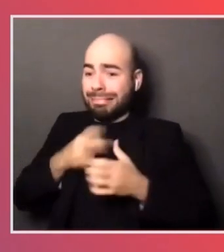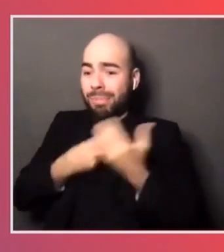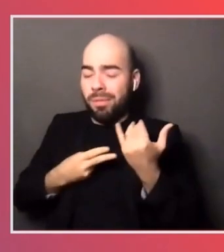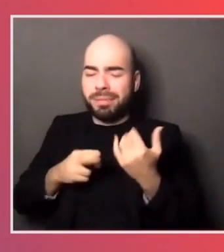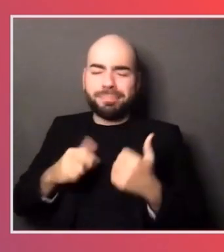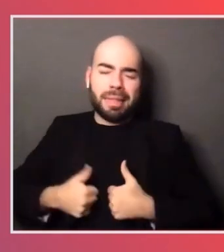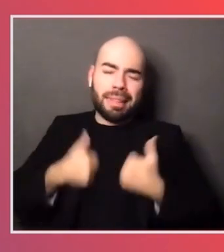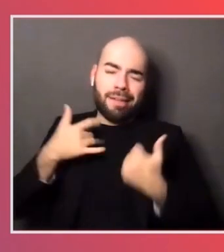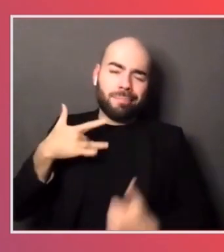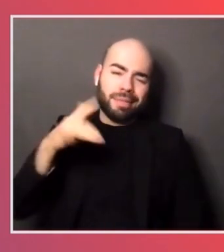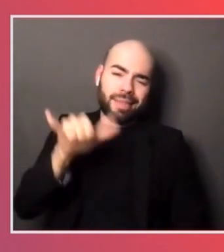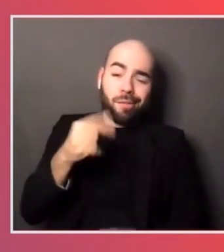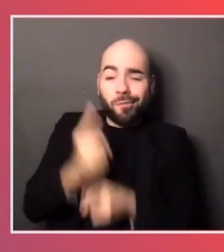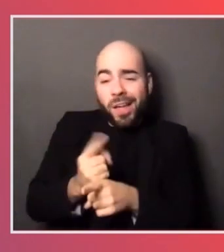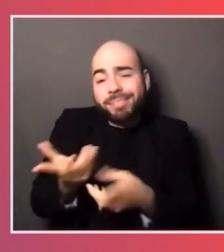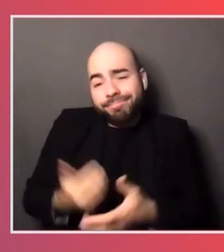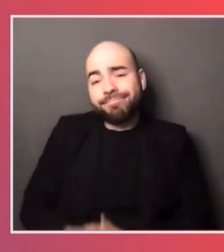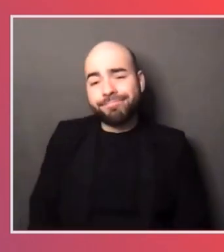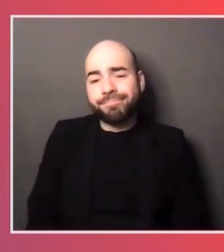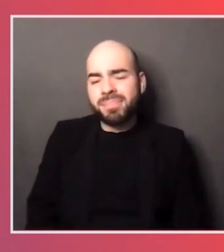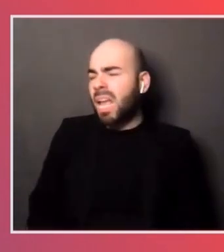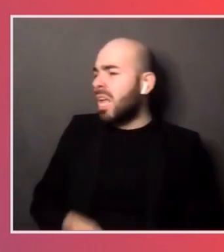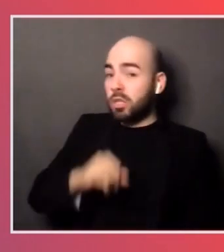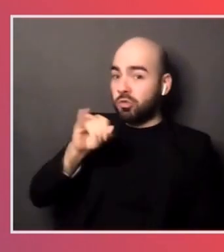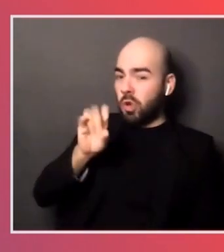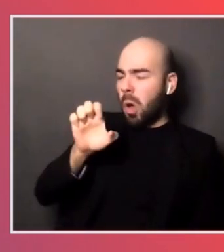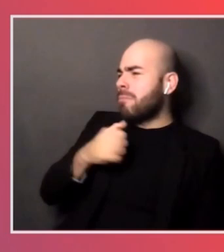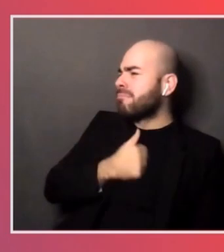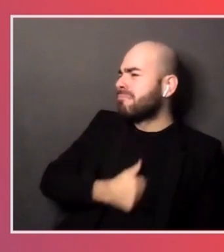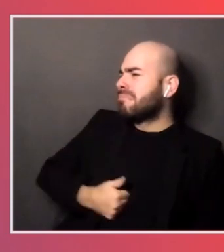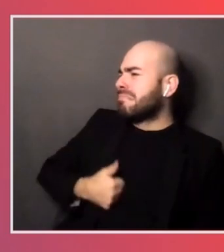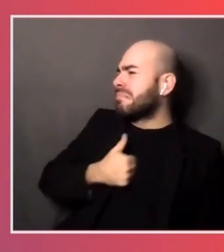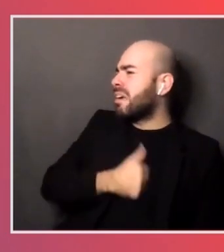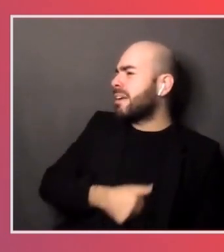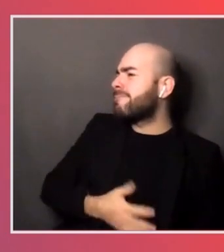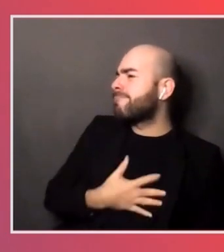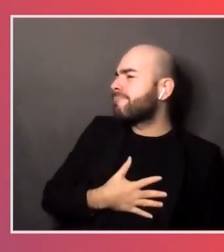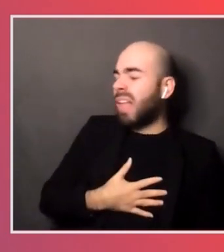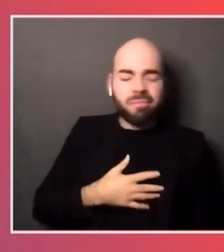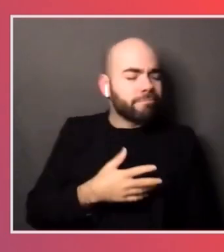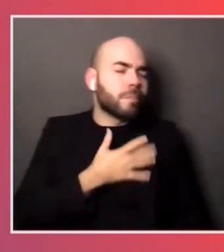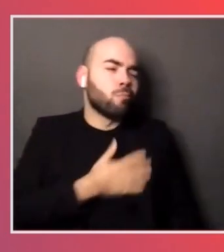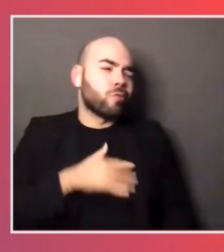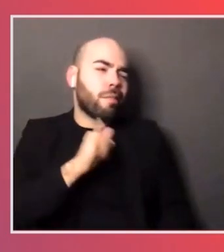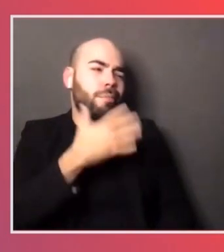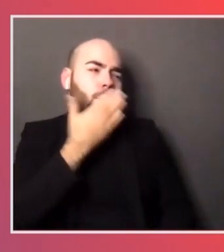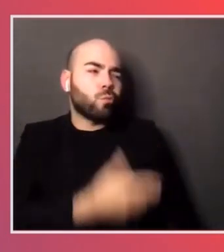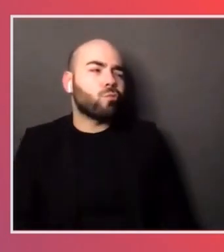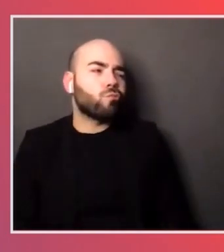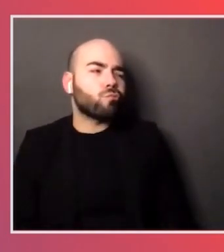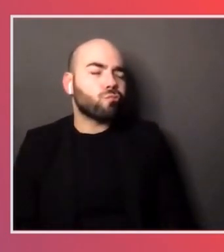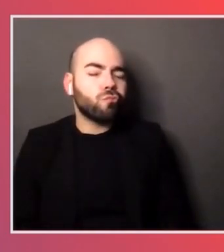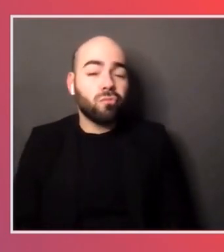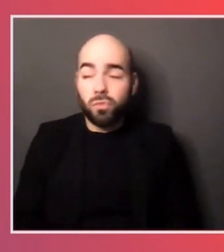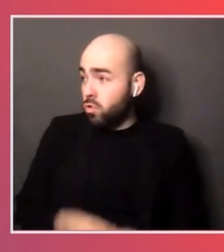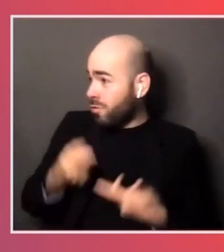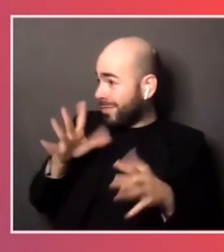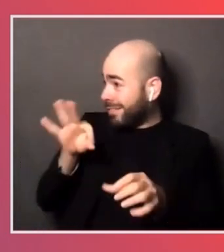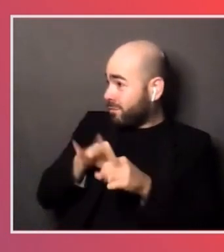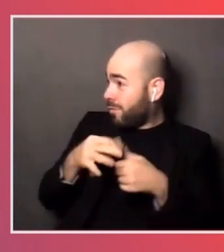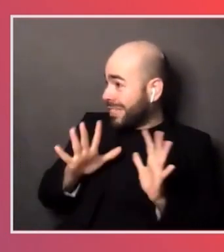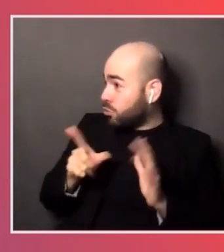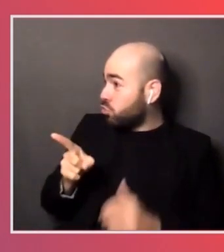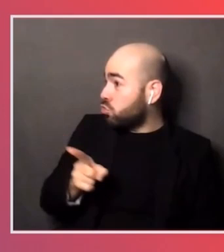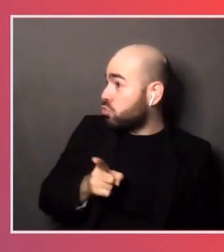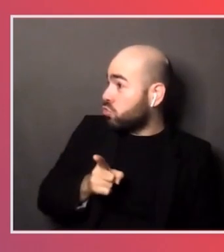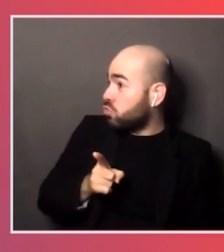it. Yeah. Have you had an opportunity to cast your vote yet? I did. I voted.